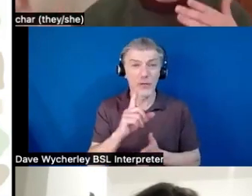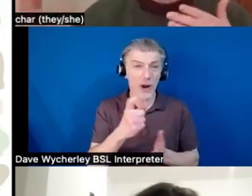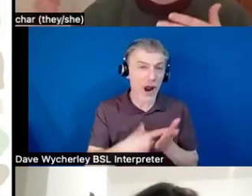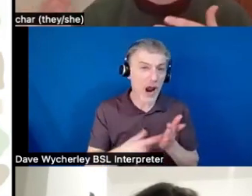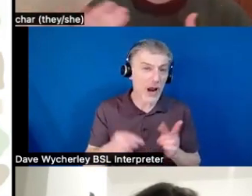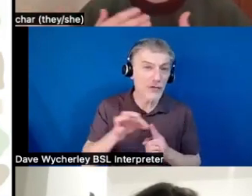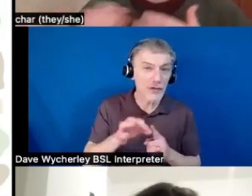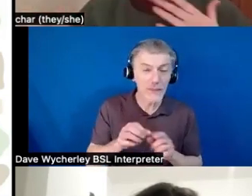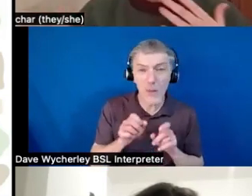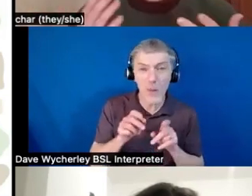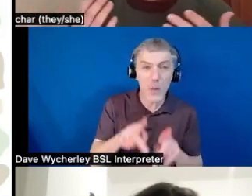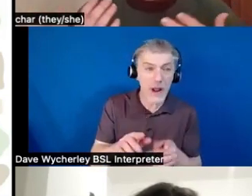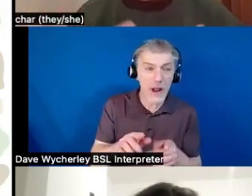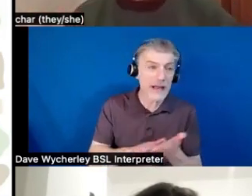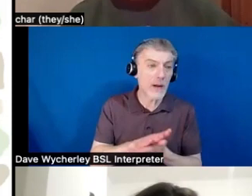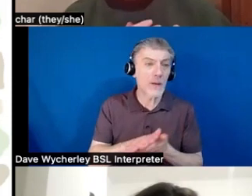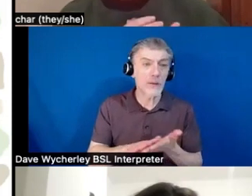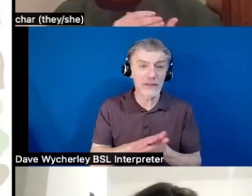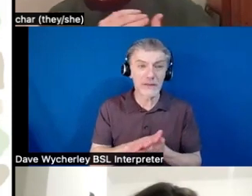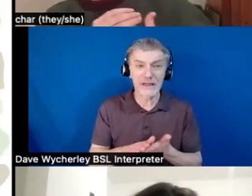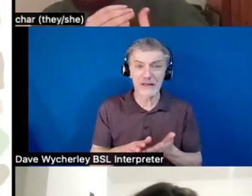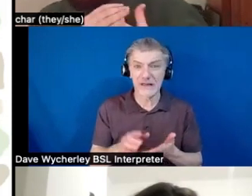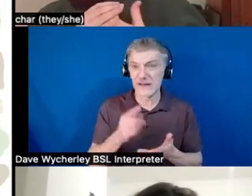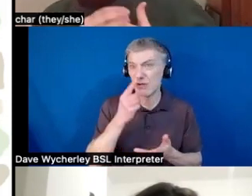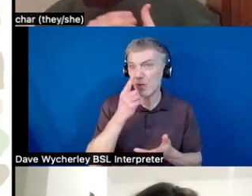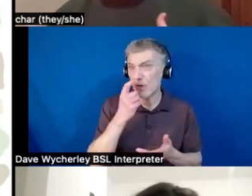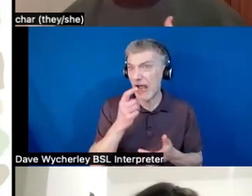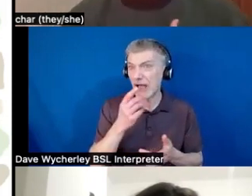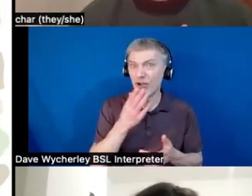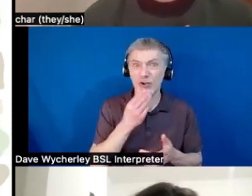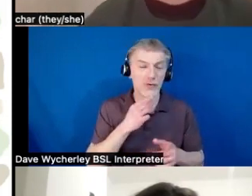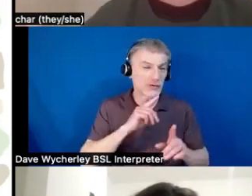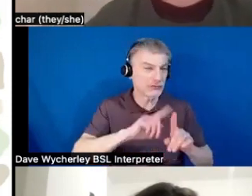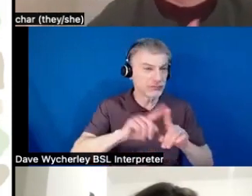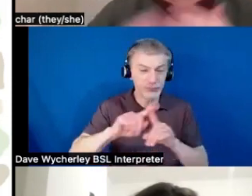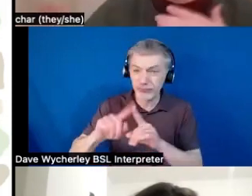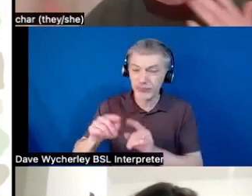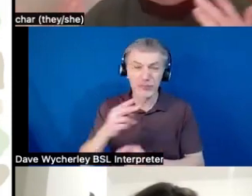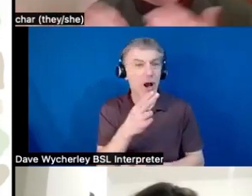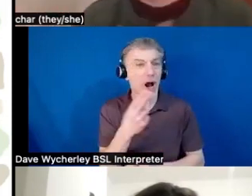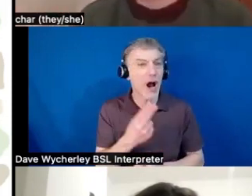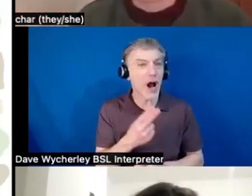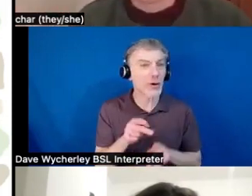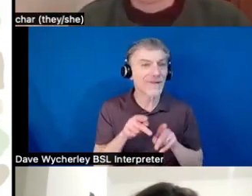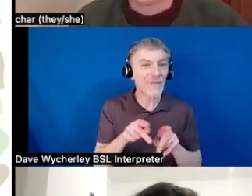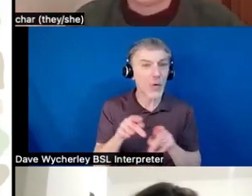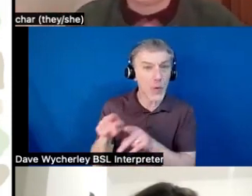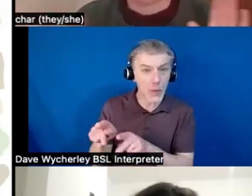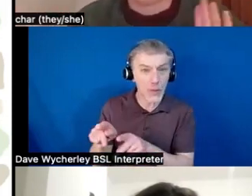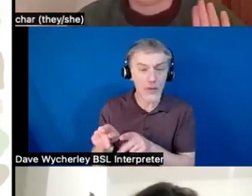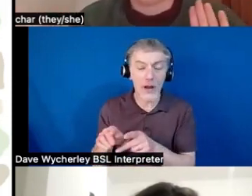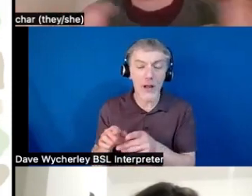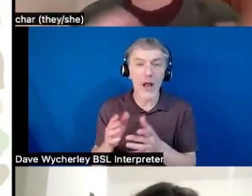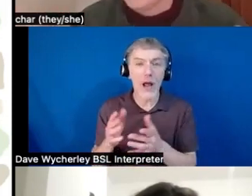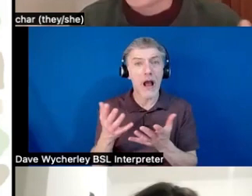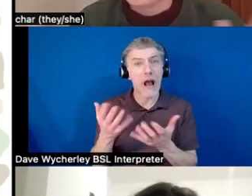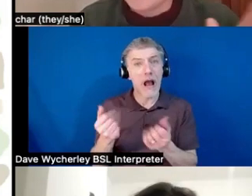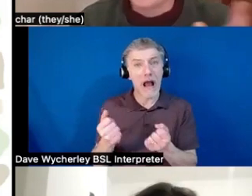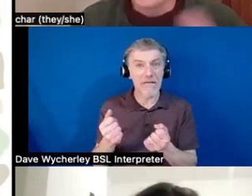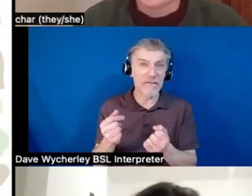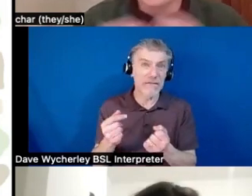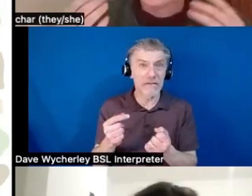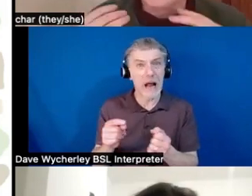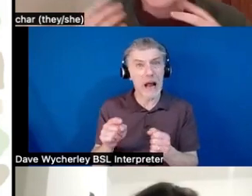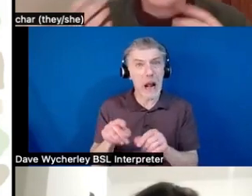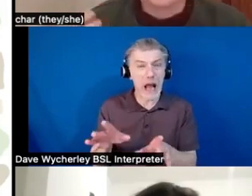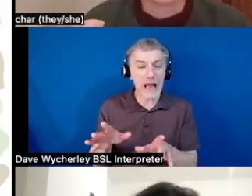or various expectations in different art forms, that potentially might have echoes of neoliberal capitalist